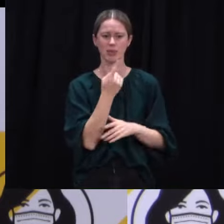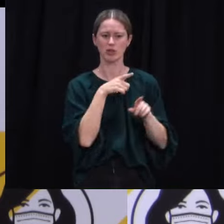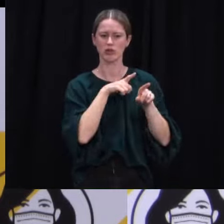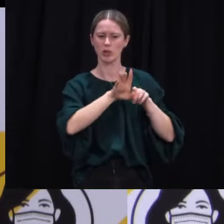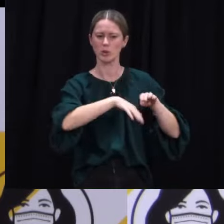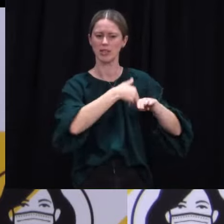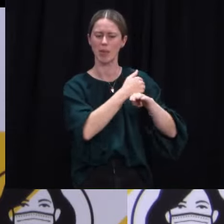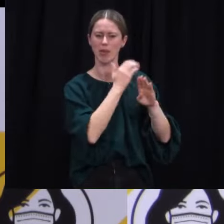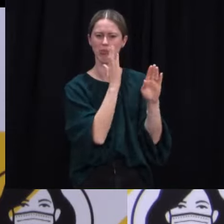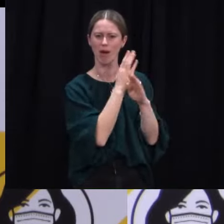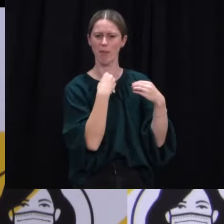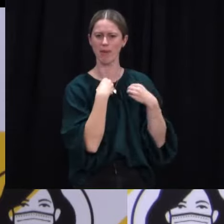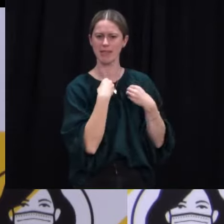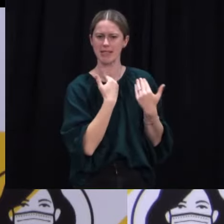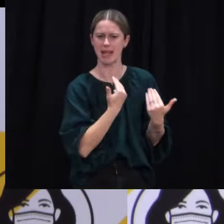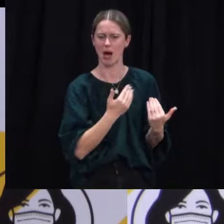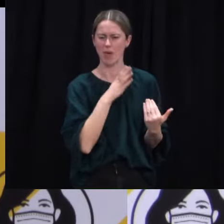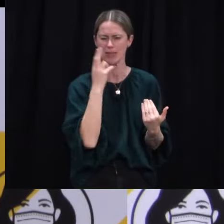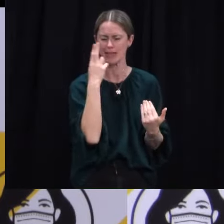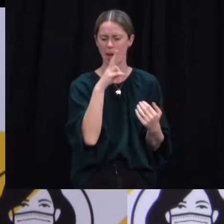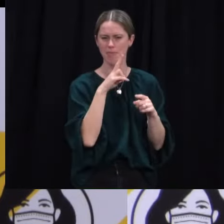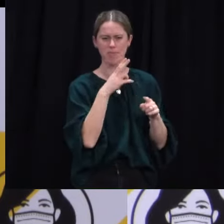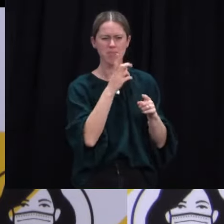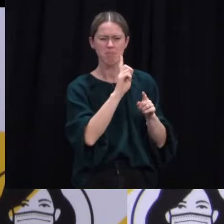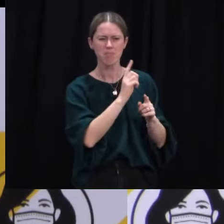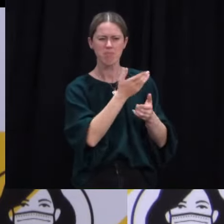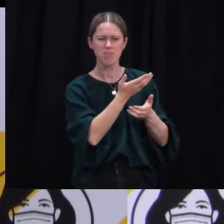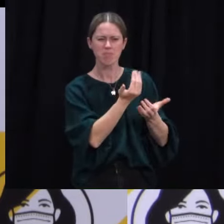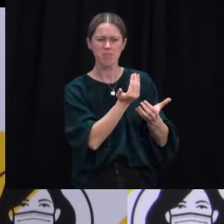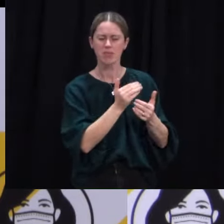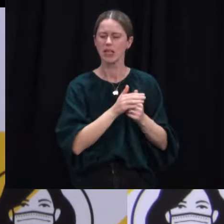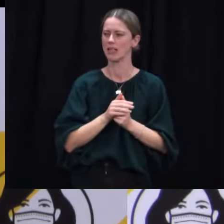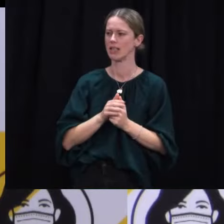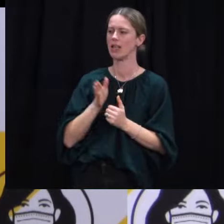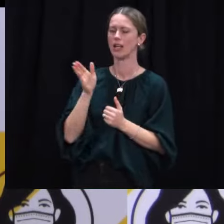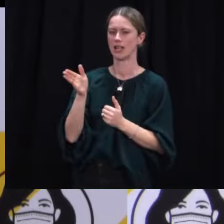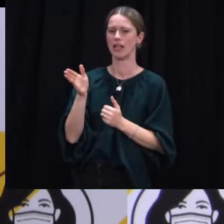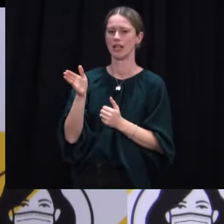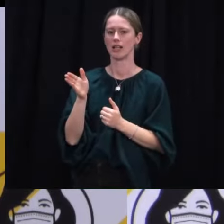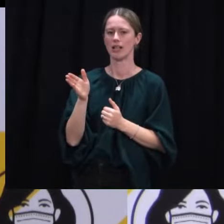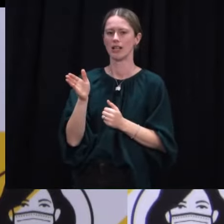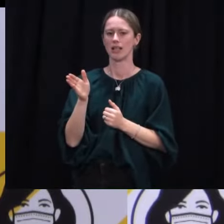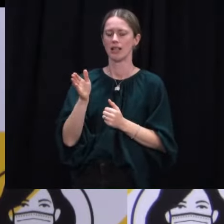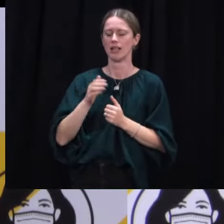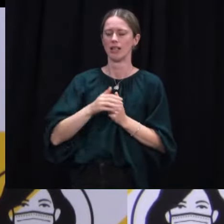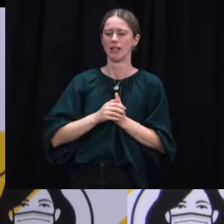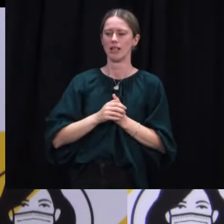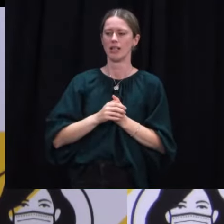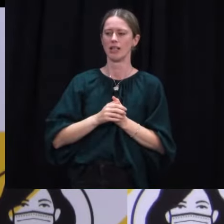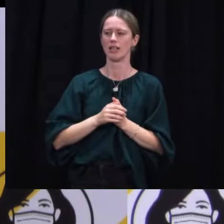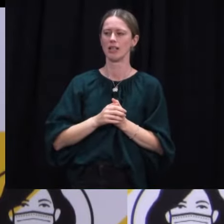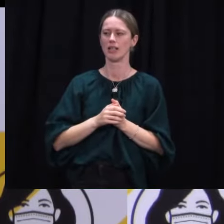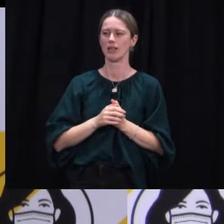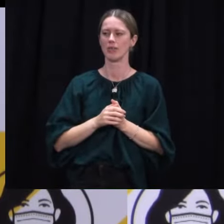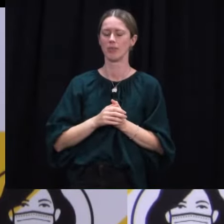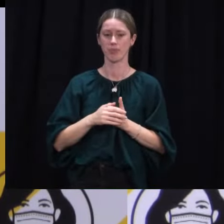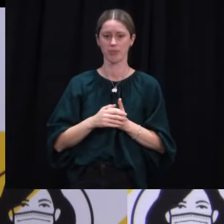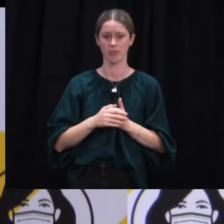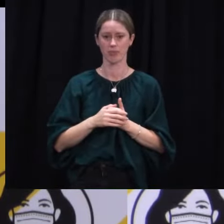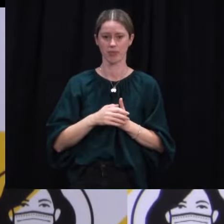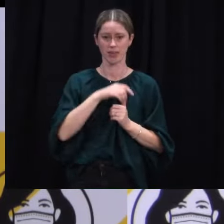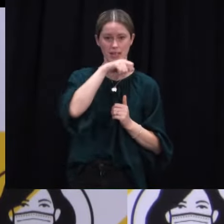now. What's the problem? I'll ask Dr. Bloomfield to comment on that, but one of the points that I will make is that the processing of